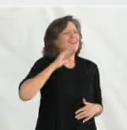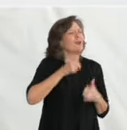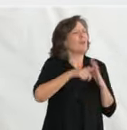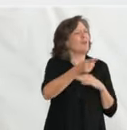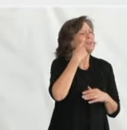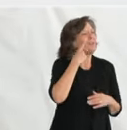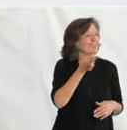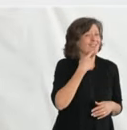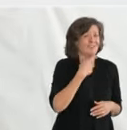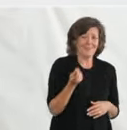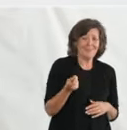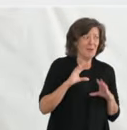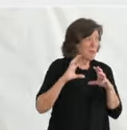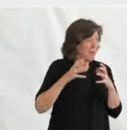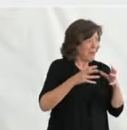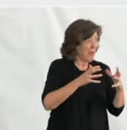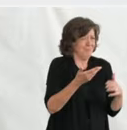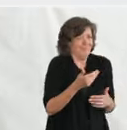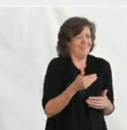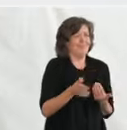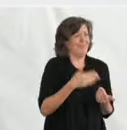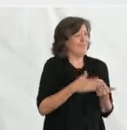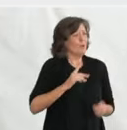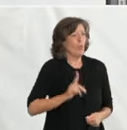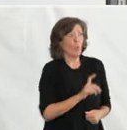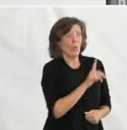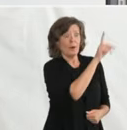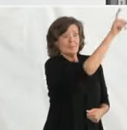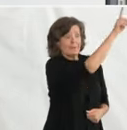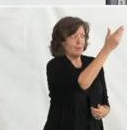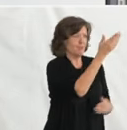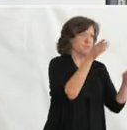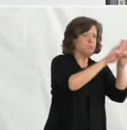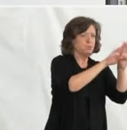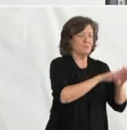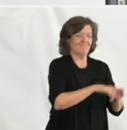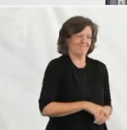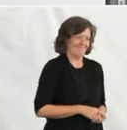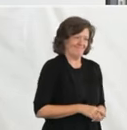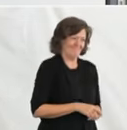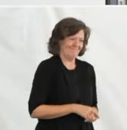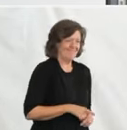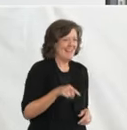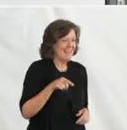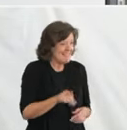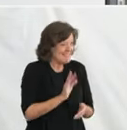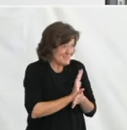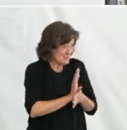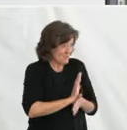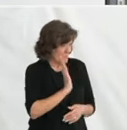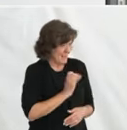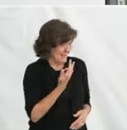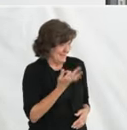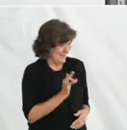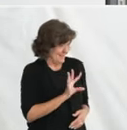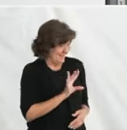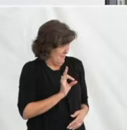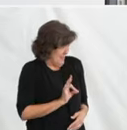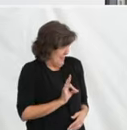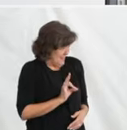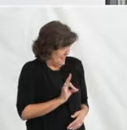Uh-uh. No. There's this one scene. There's a lady in a bathtub. But it is 1958, so there are a lot of bubbles.